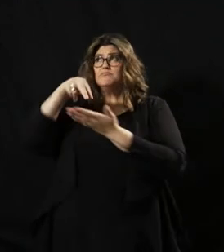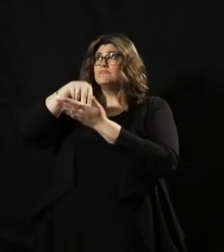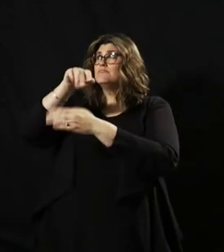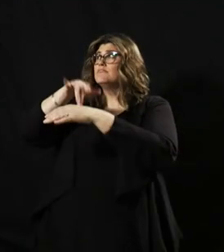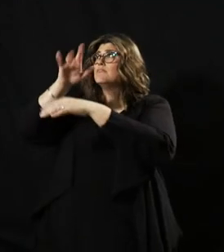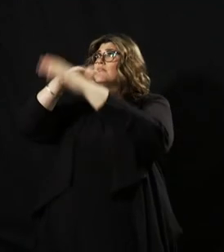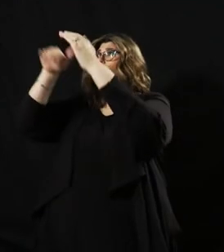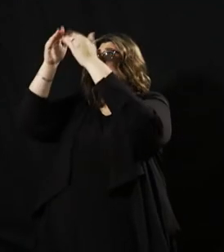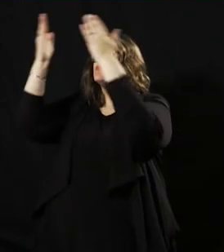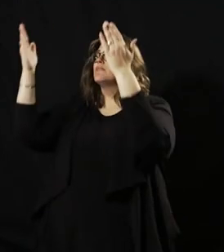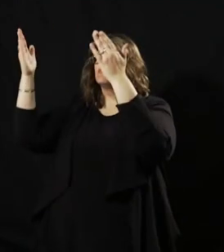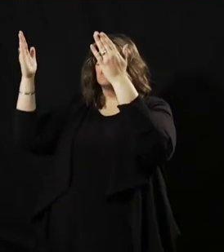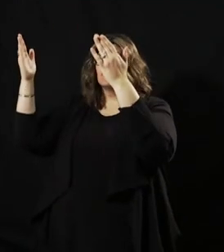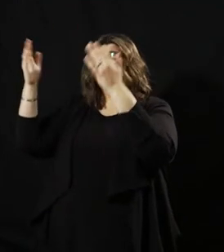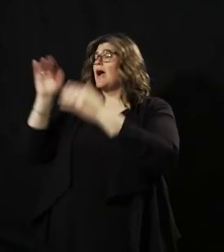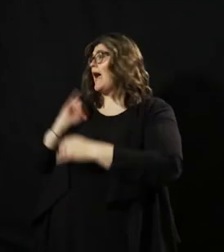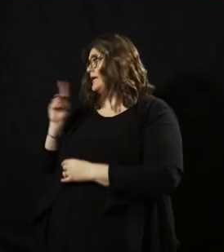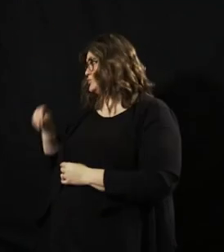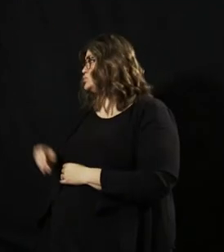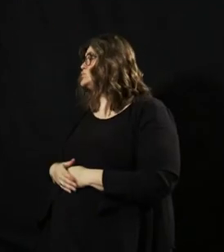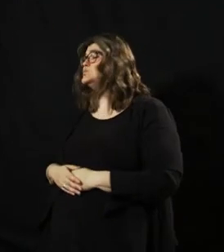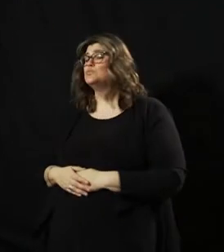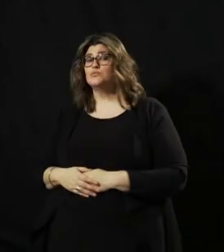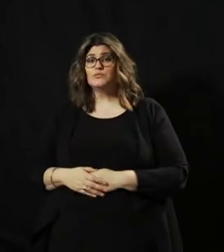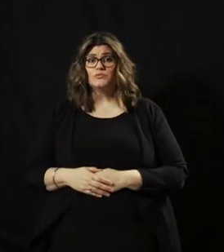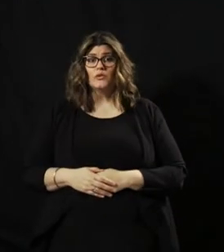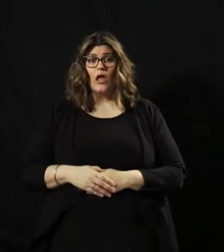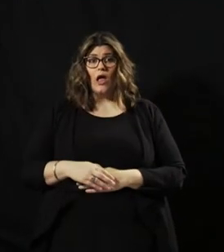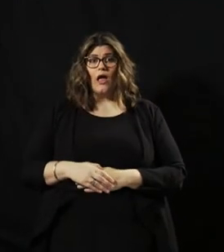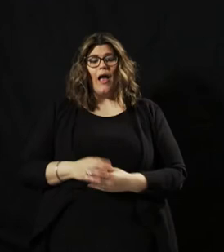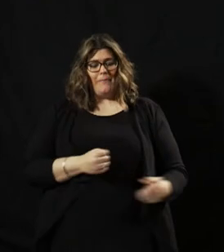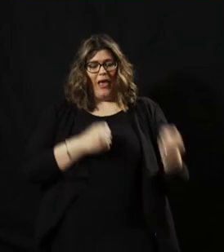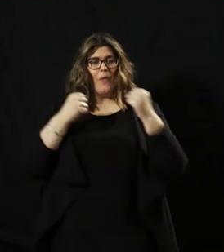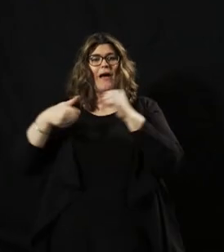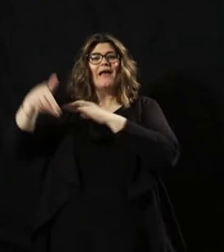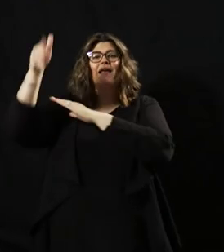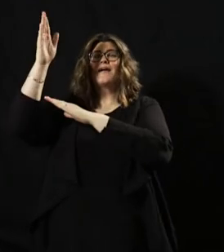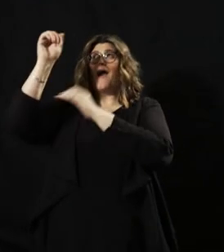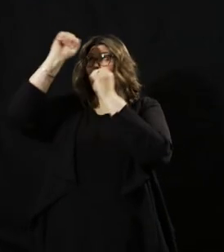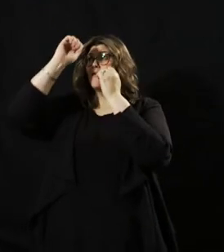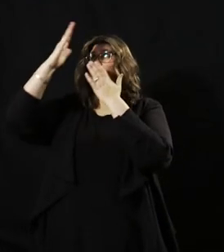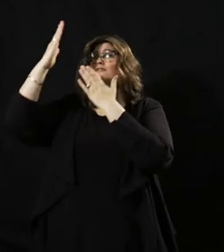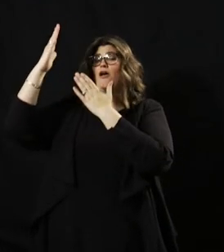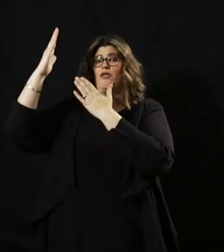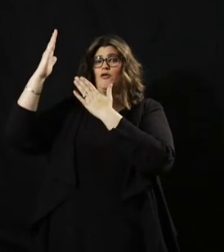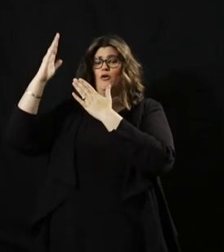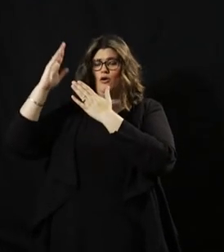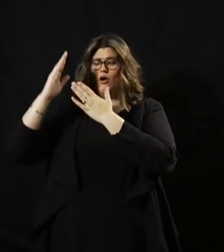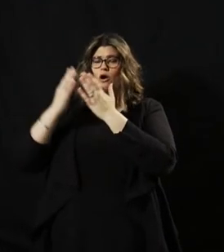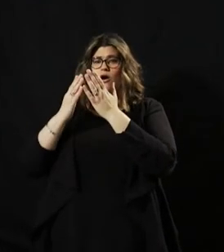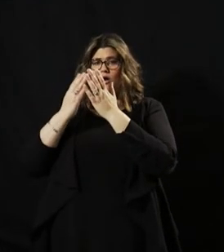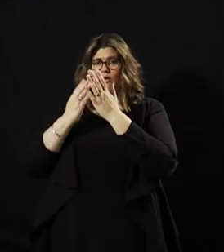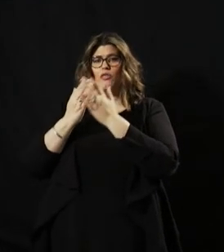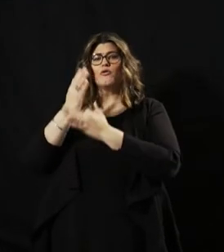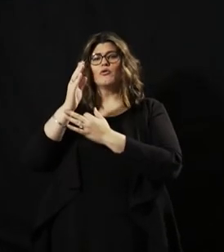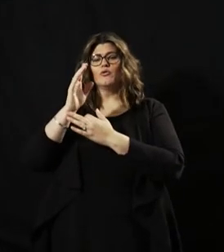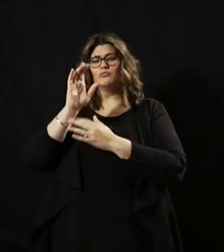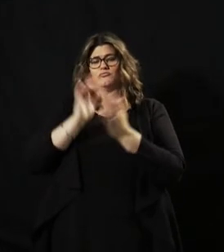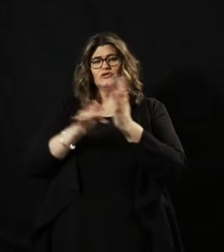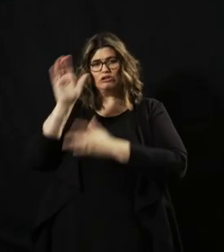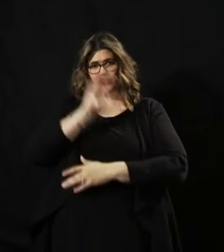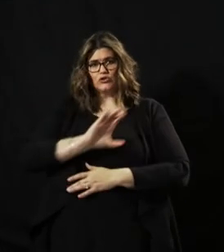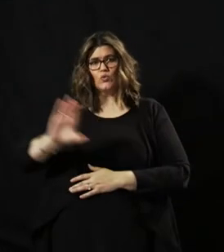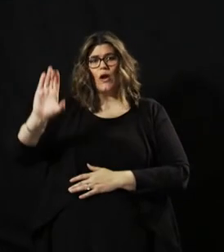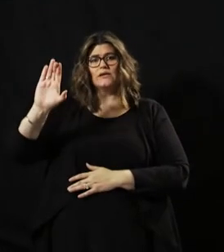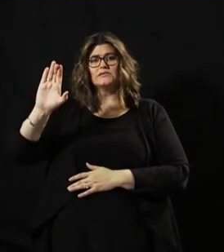life everlasting? And may Almighty God, the Father of our Lord Jesus Christ, who has given us new birth